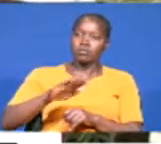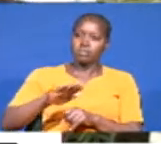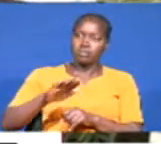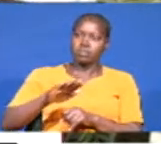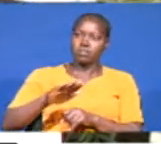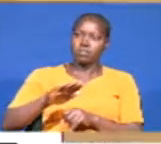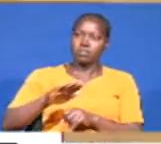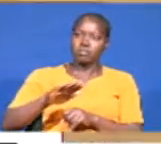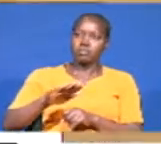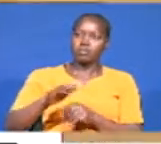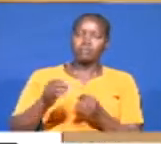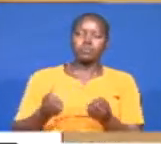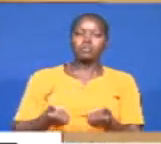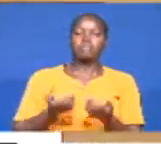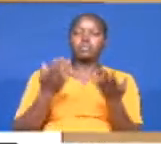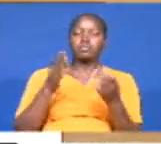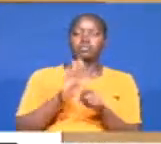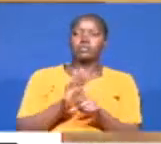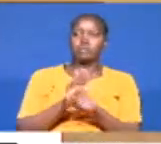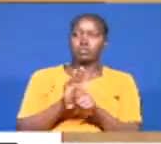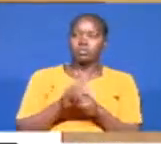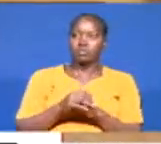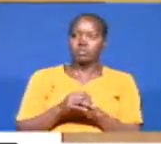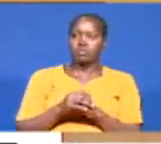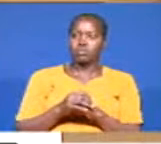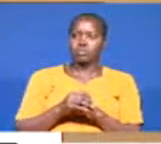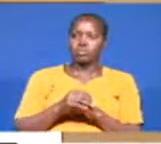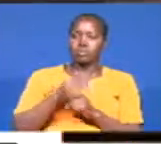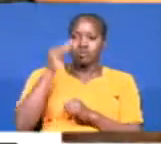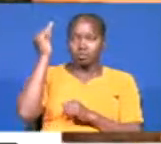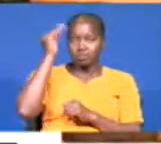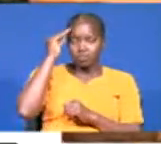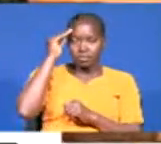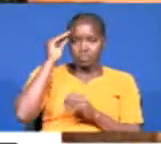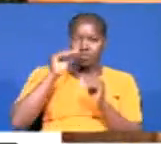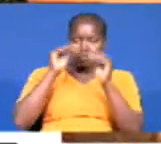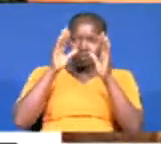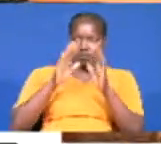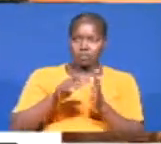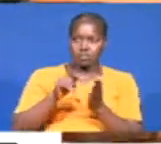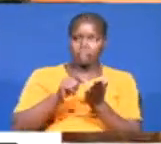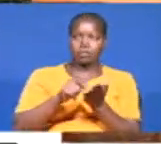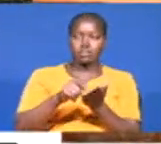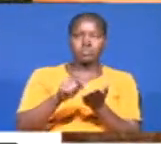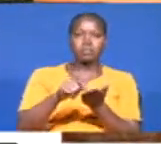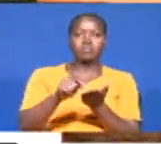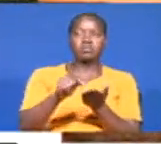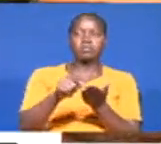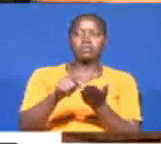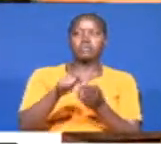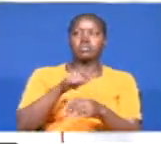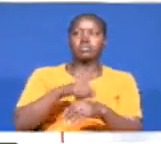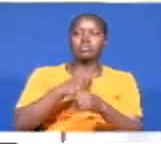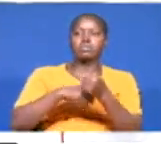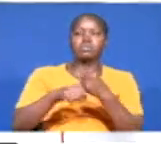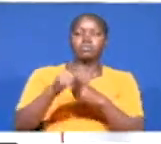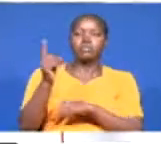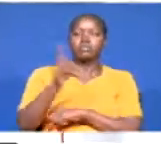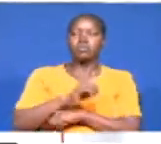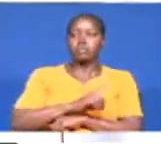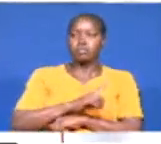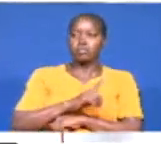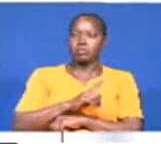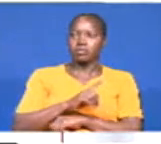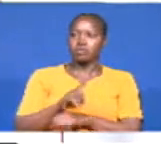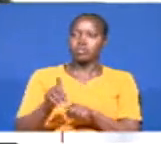a bit expensive for them. Wanafunzi na walimu wao walipanda mimea aina mbalimbali wakati wa shughuli hiyo ya siku moja. I also